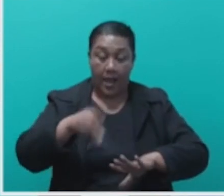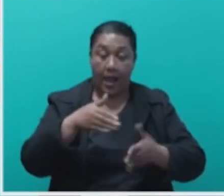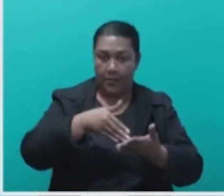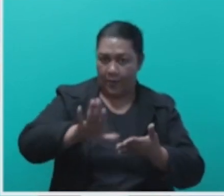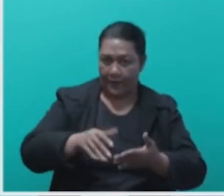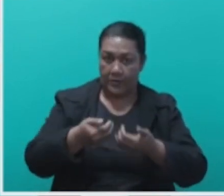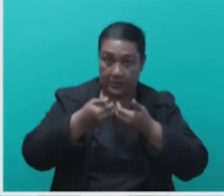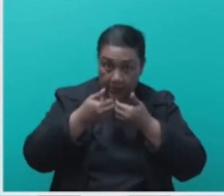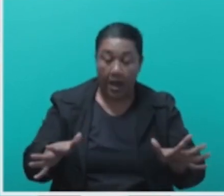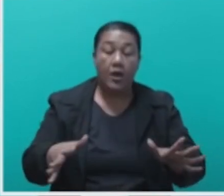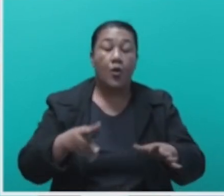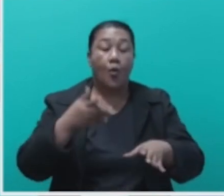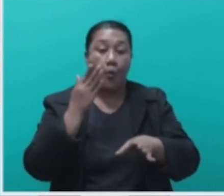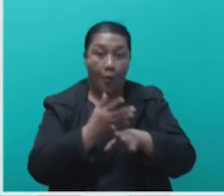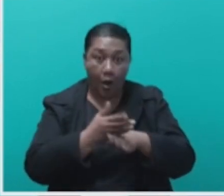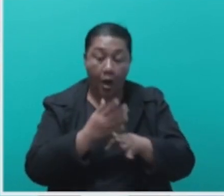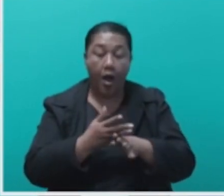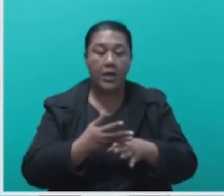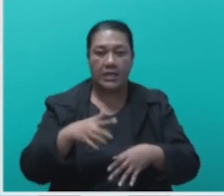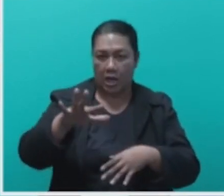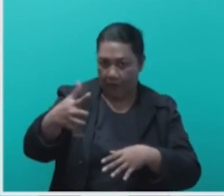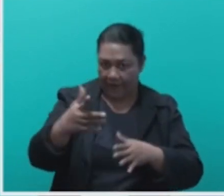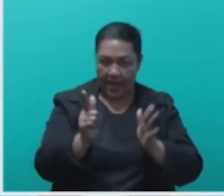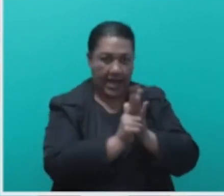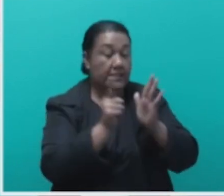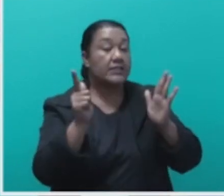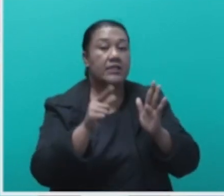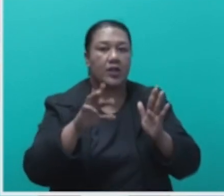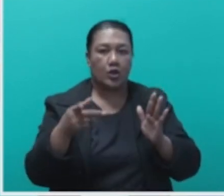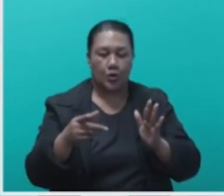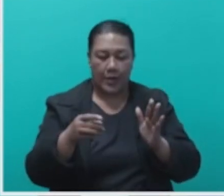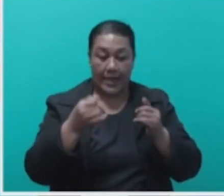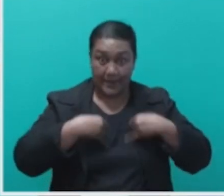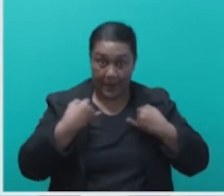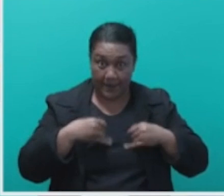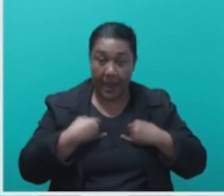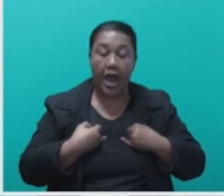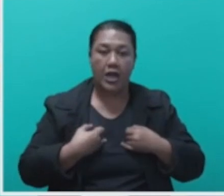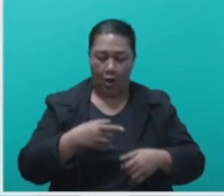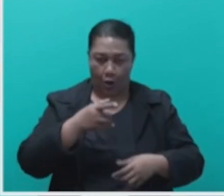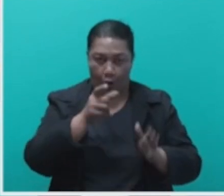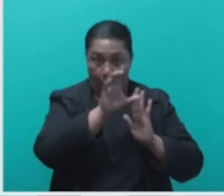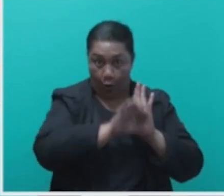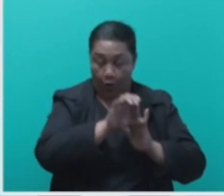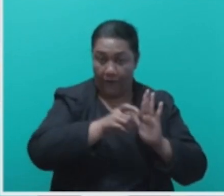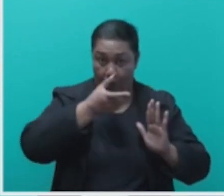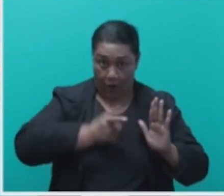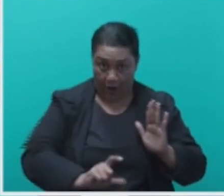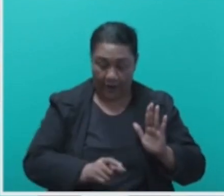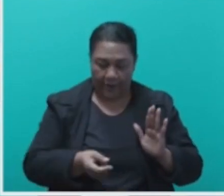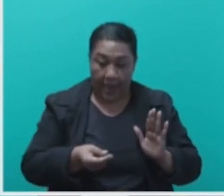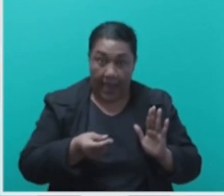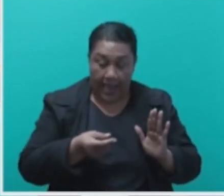work on the drafting of legislation to implement a code of conduct with a view to its early introduction in